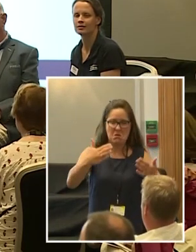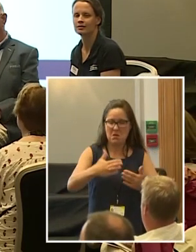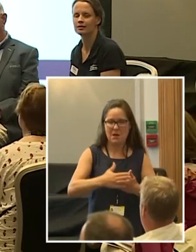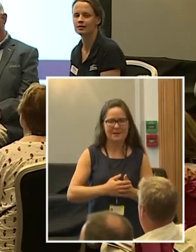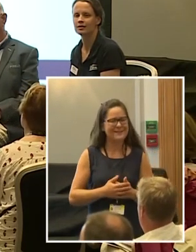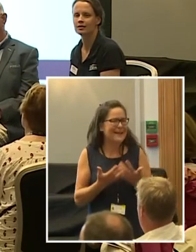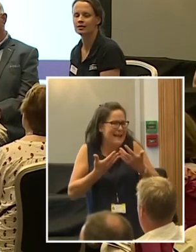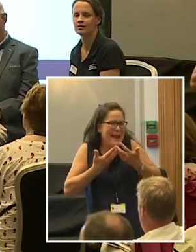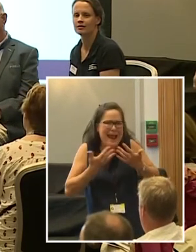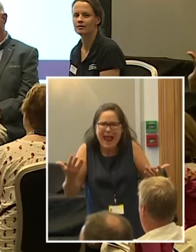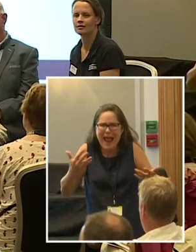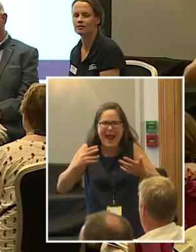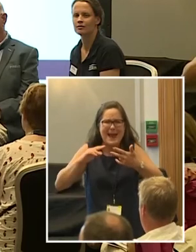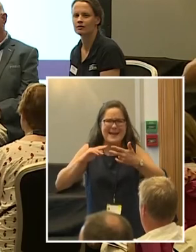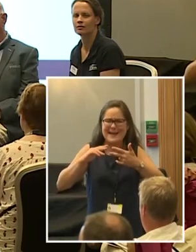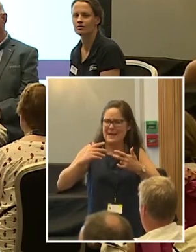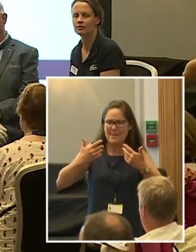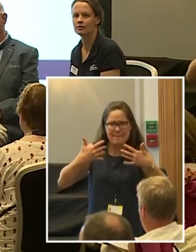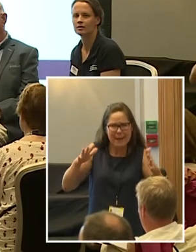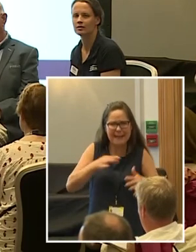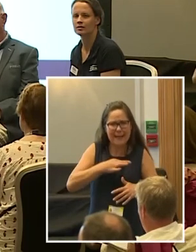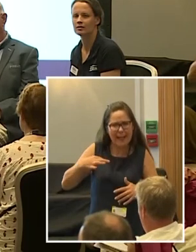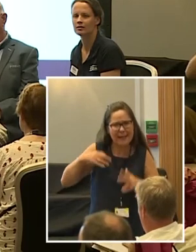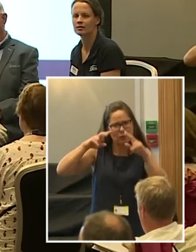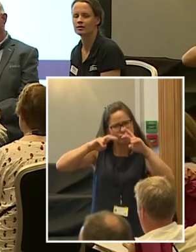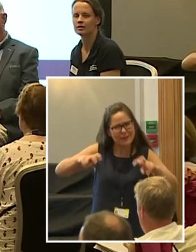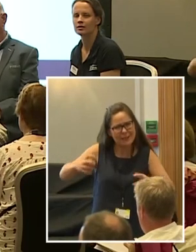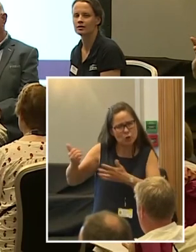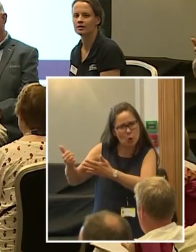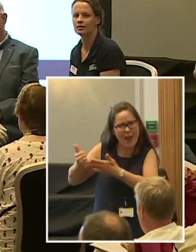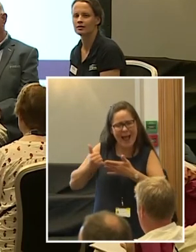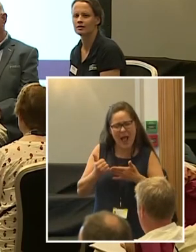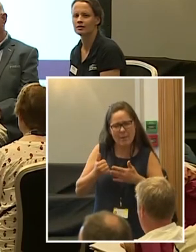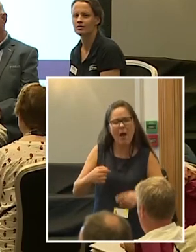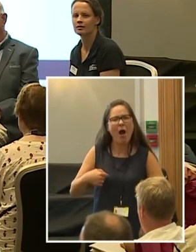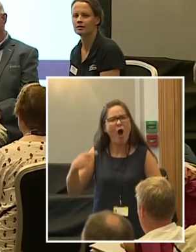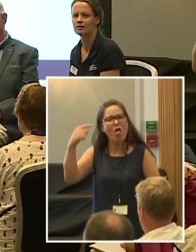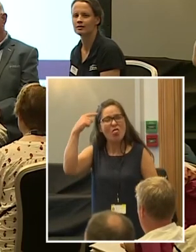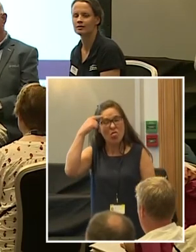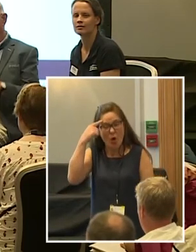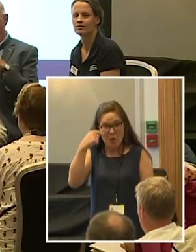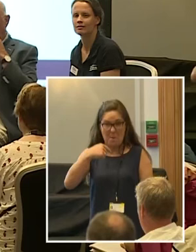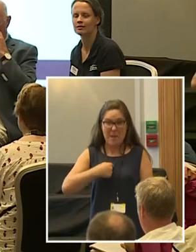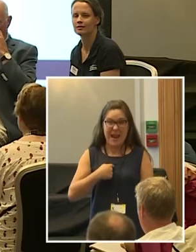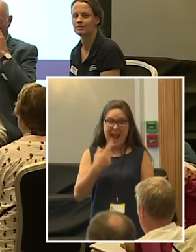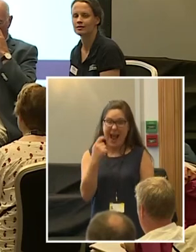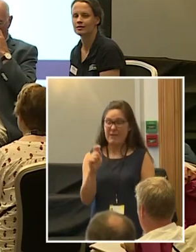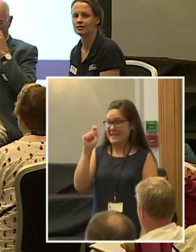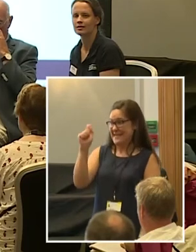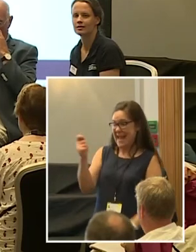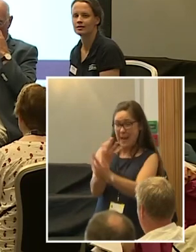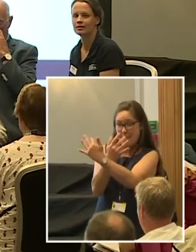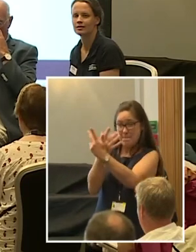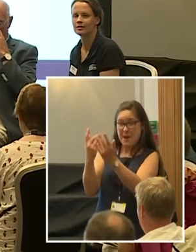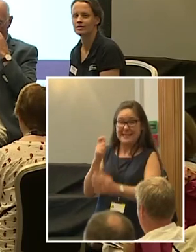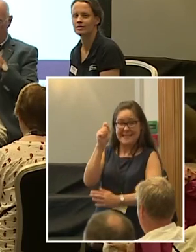research that can actually help? And I was told it was 1 in 10 million to have all three together. The eye hospital